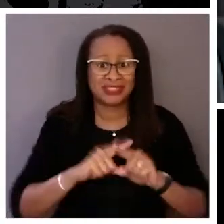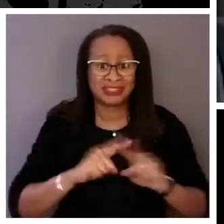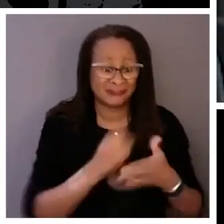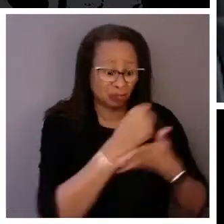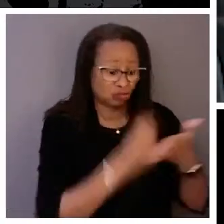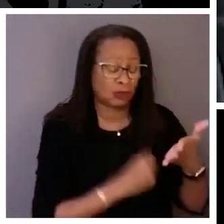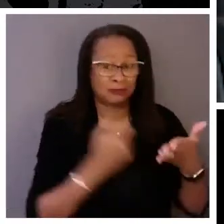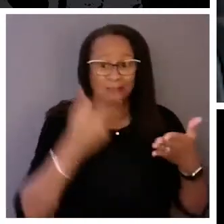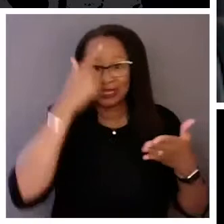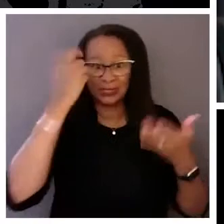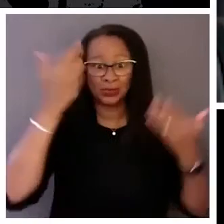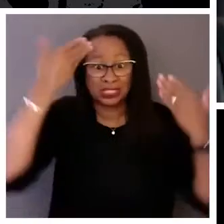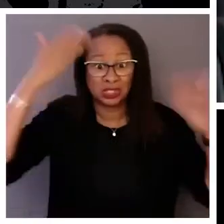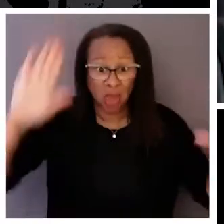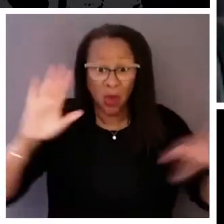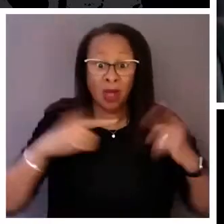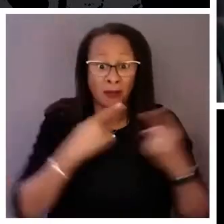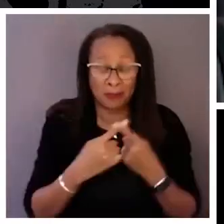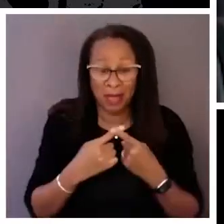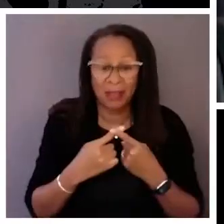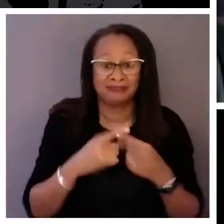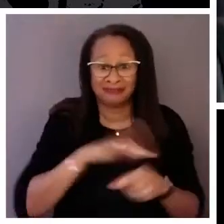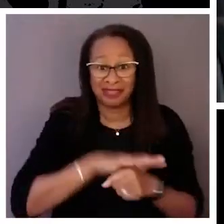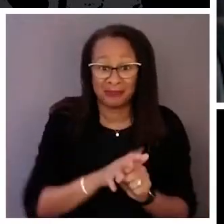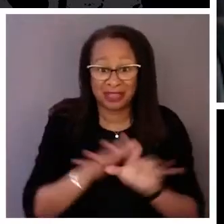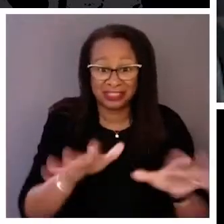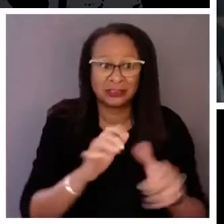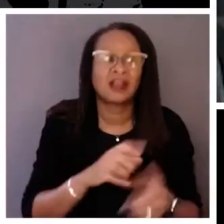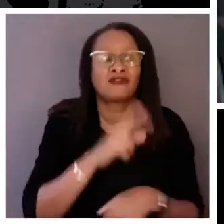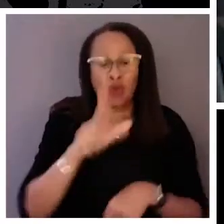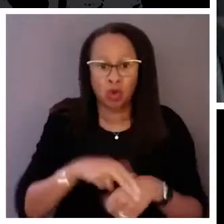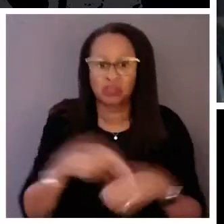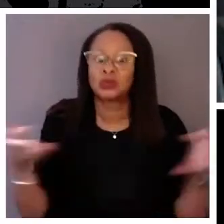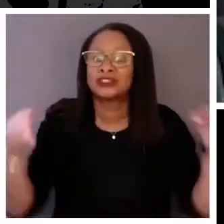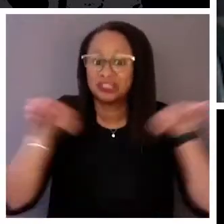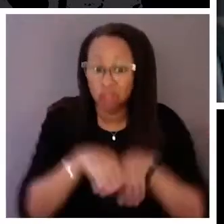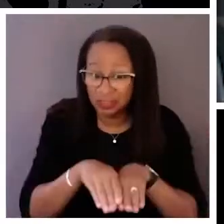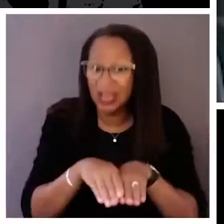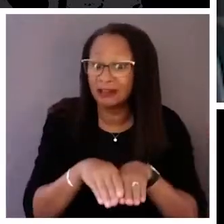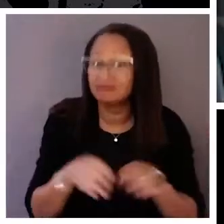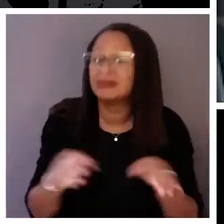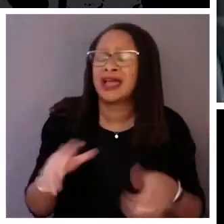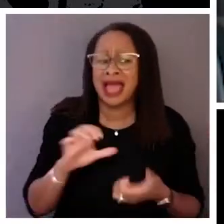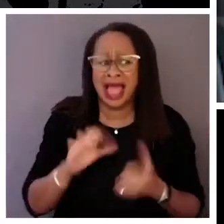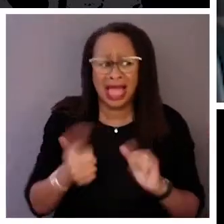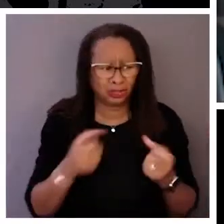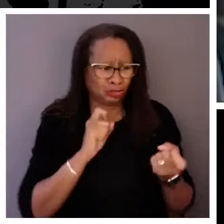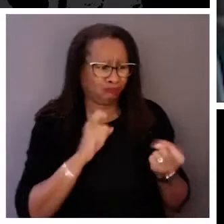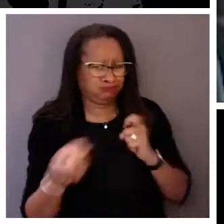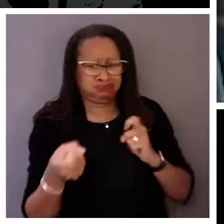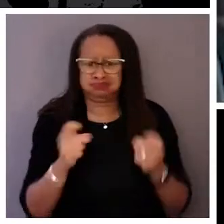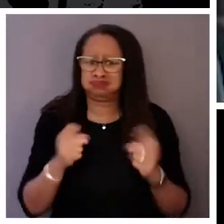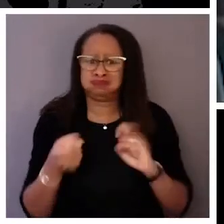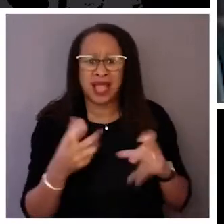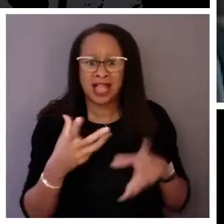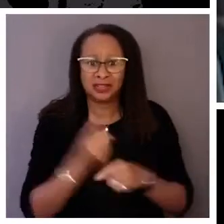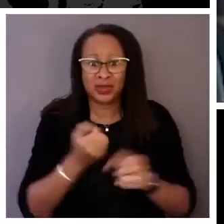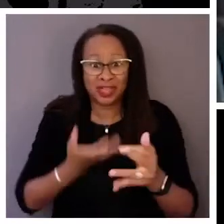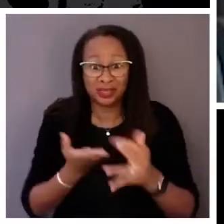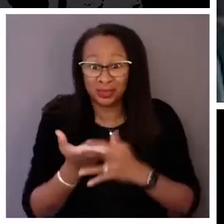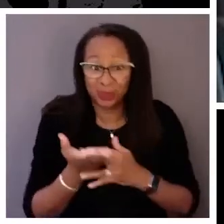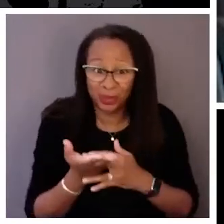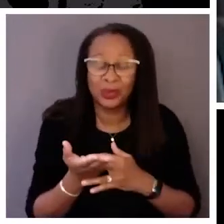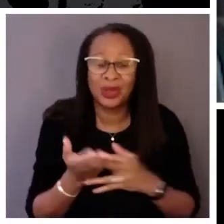with different scripts because we didn't know about the pandemic and of course had to shut down. How did you wrangle that? How did you manage to